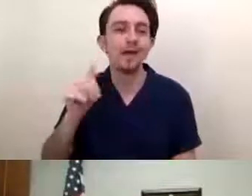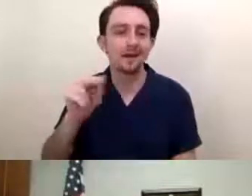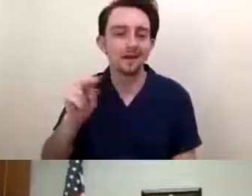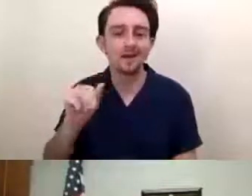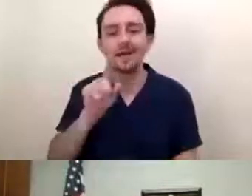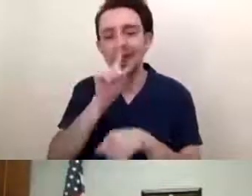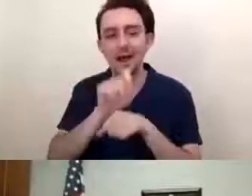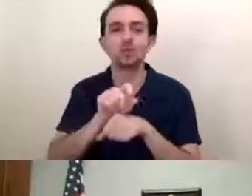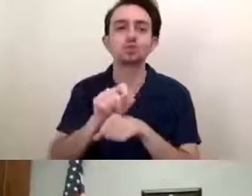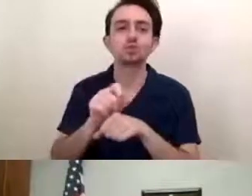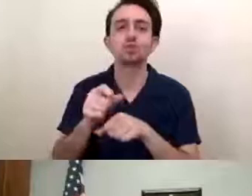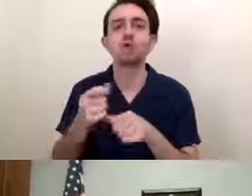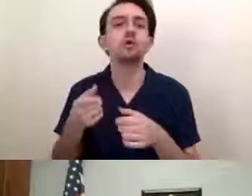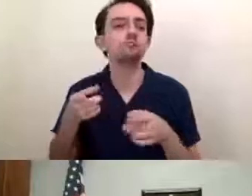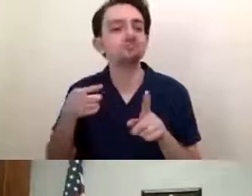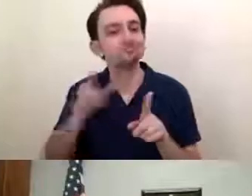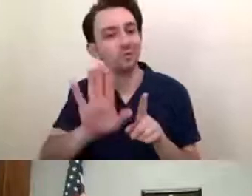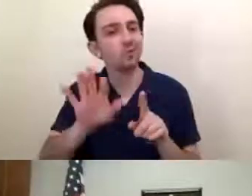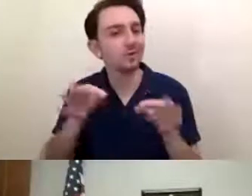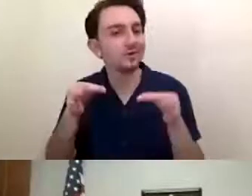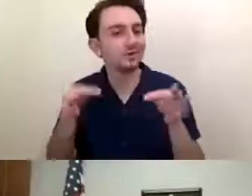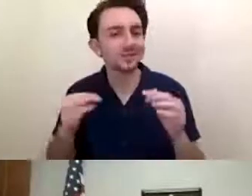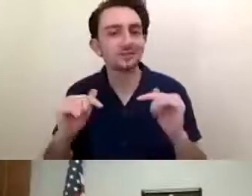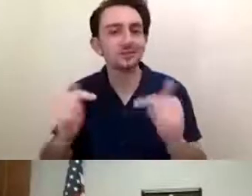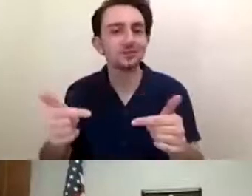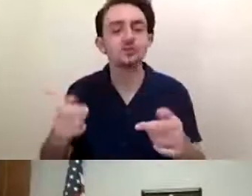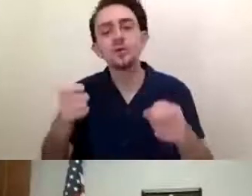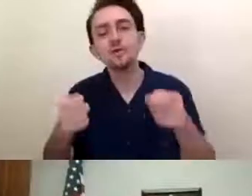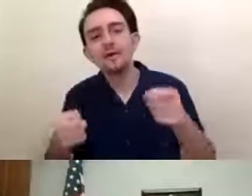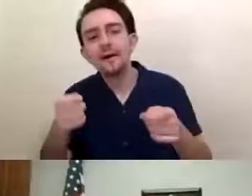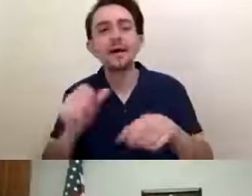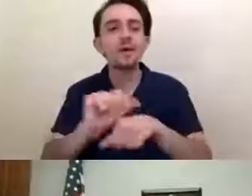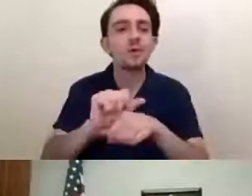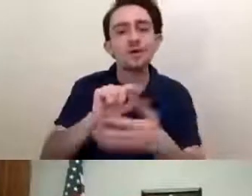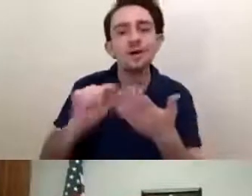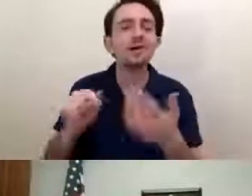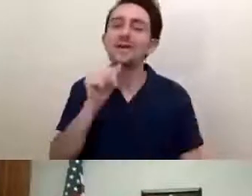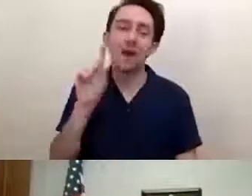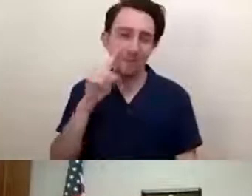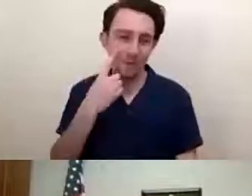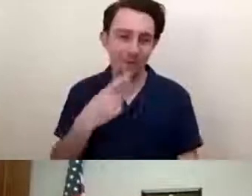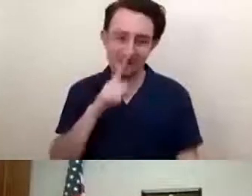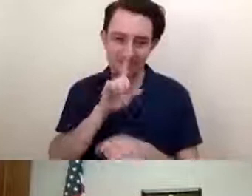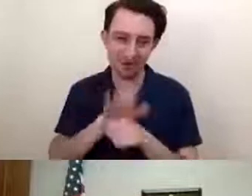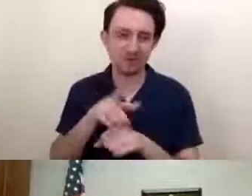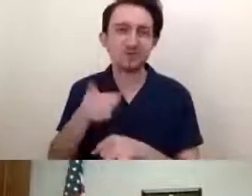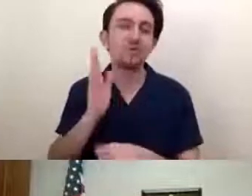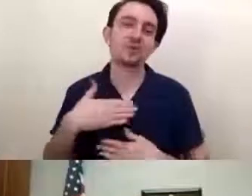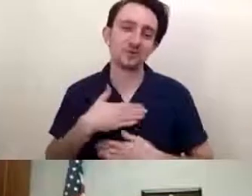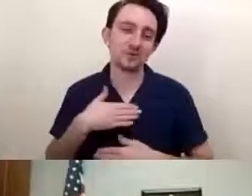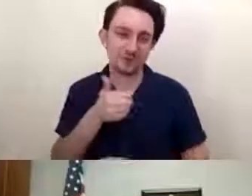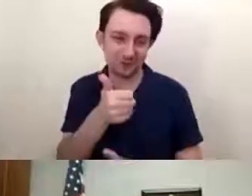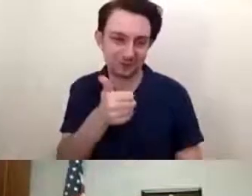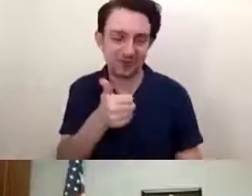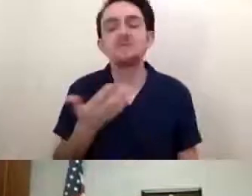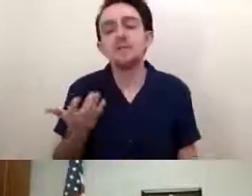refine it however we need to. So you won't have to do the boring work. But also I should point out that that subcommittee is really